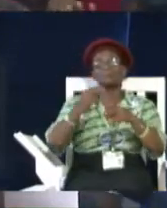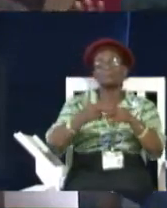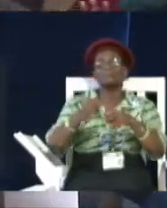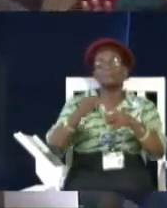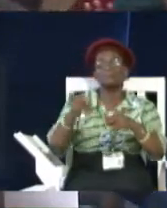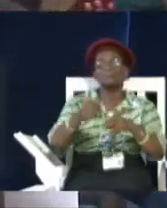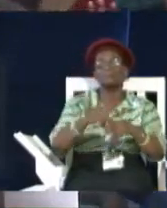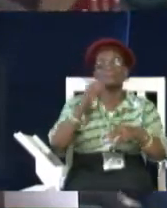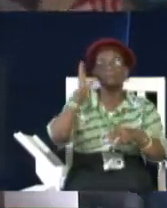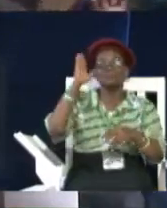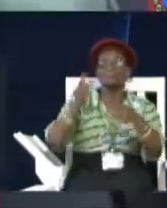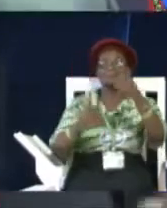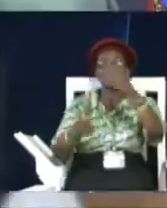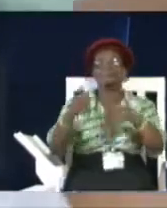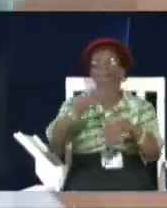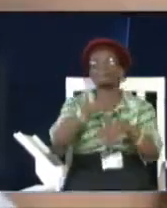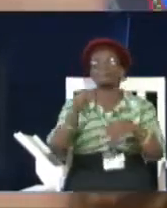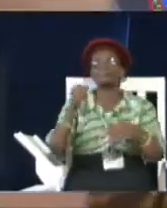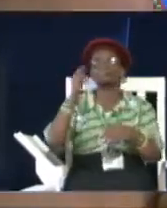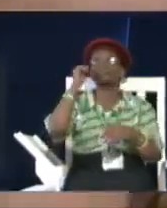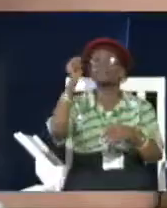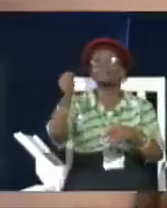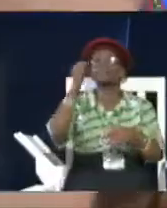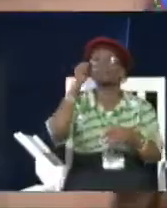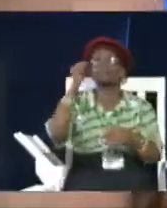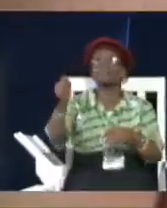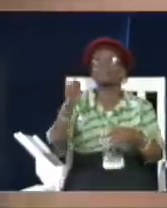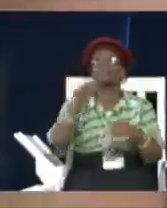you will come and testify.